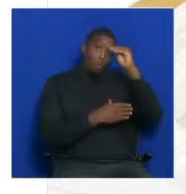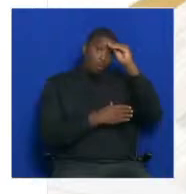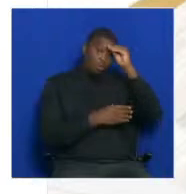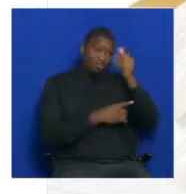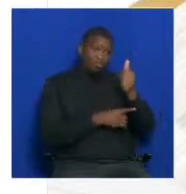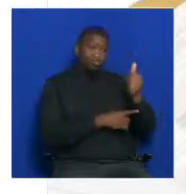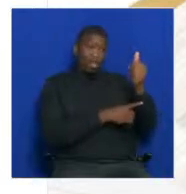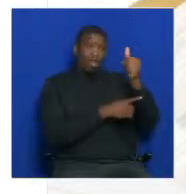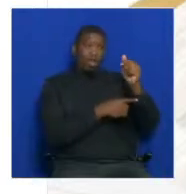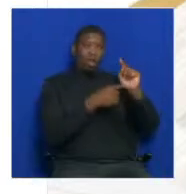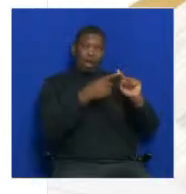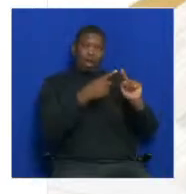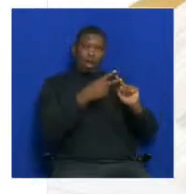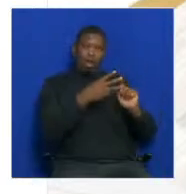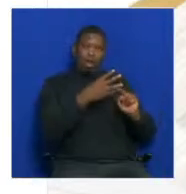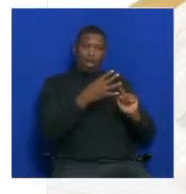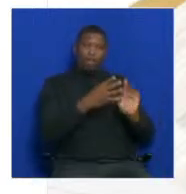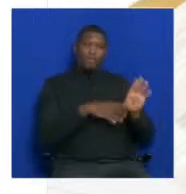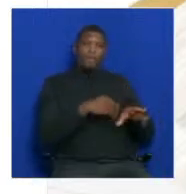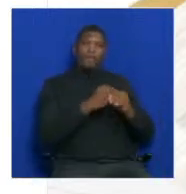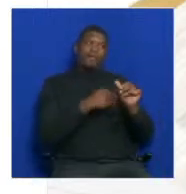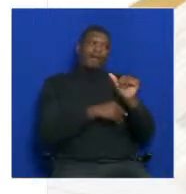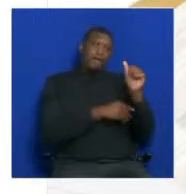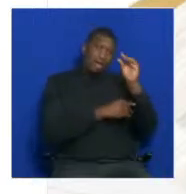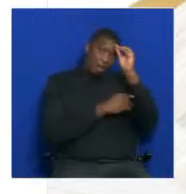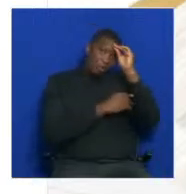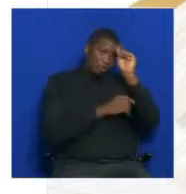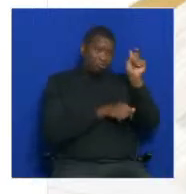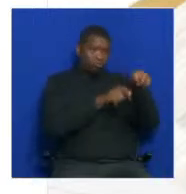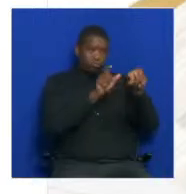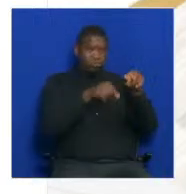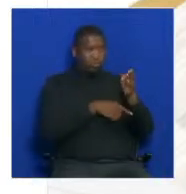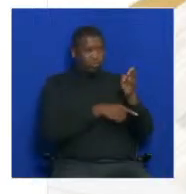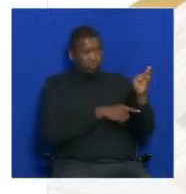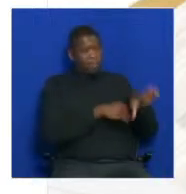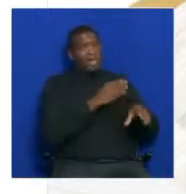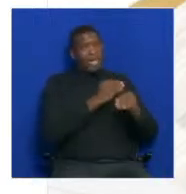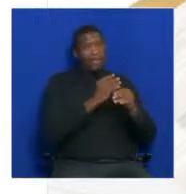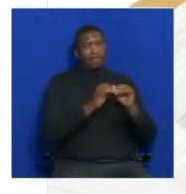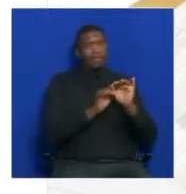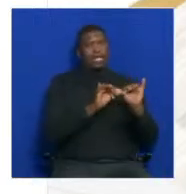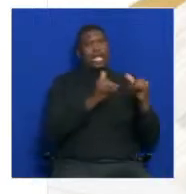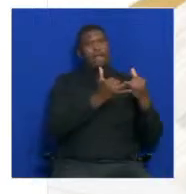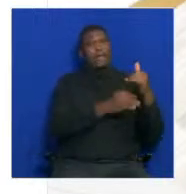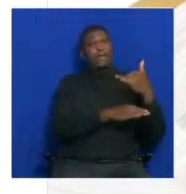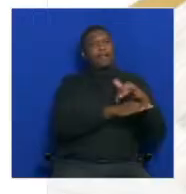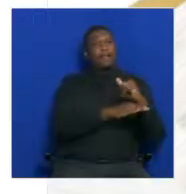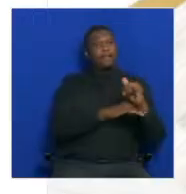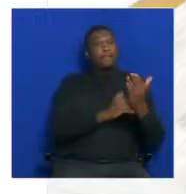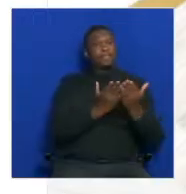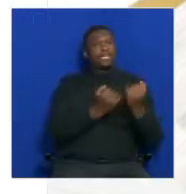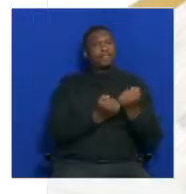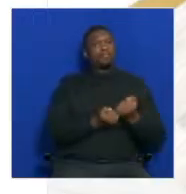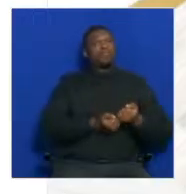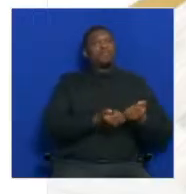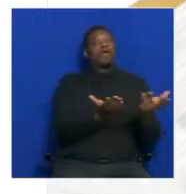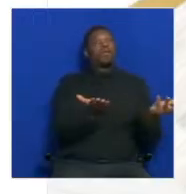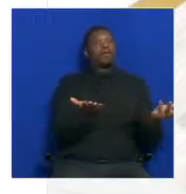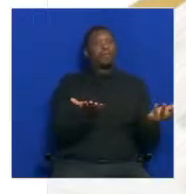and other police officials and service provider, in part out of concern about